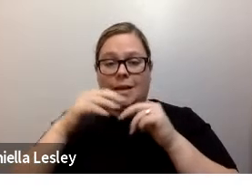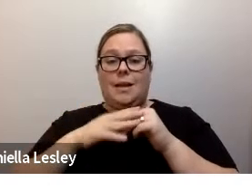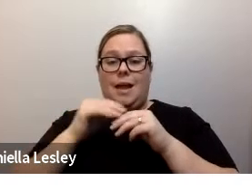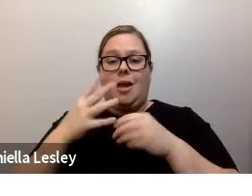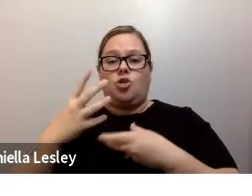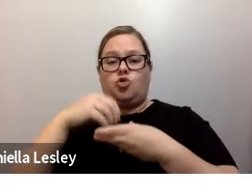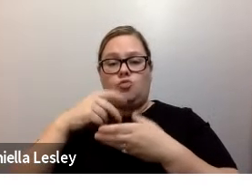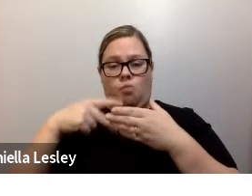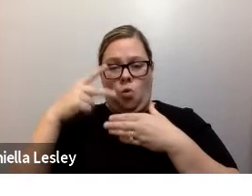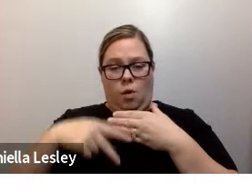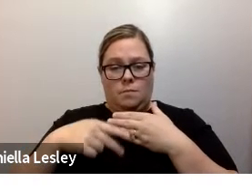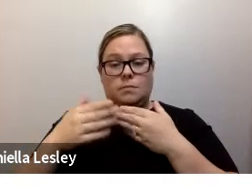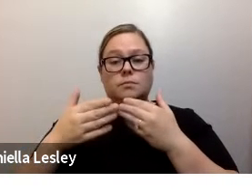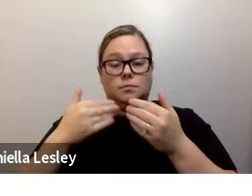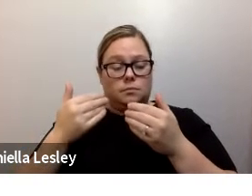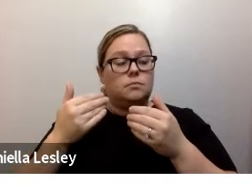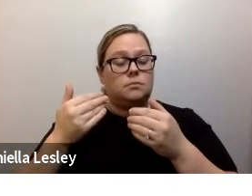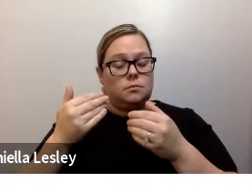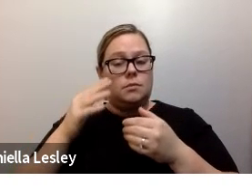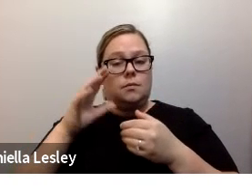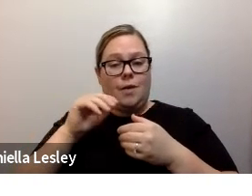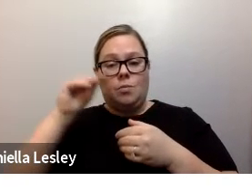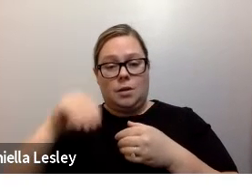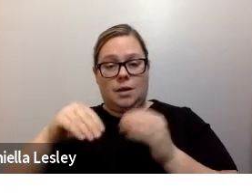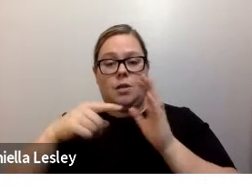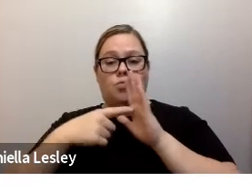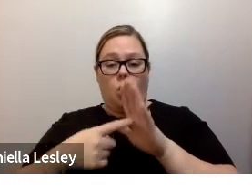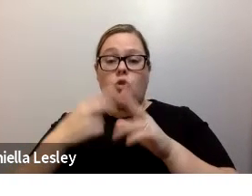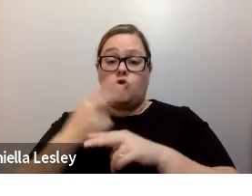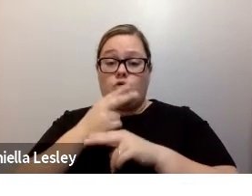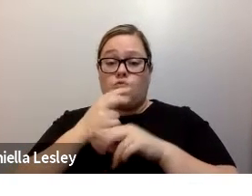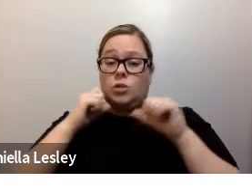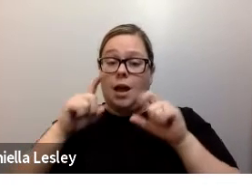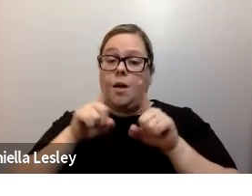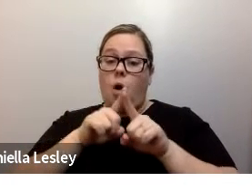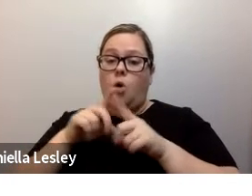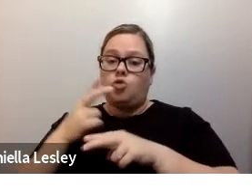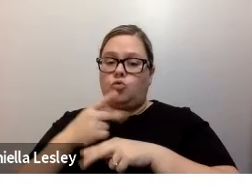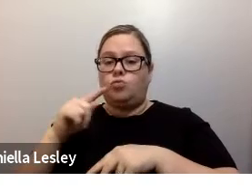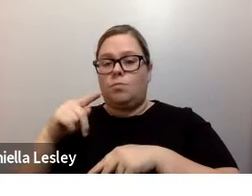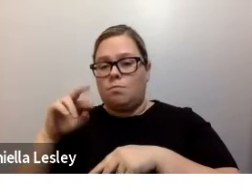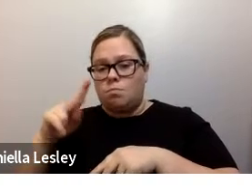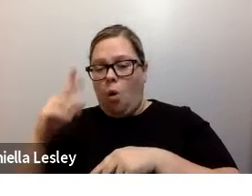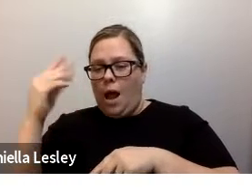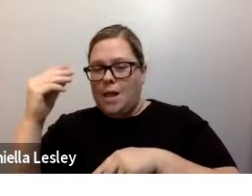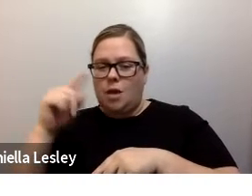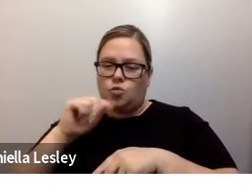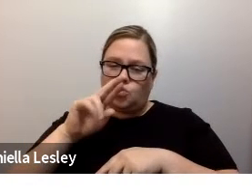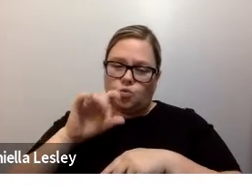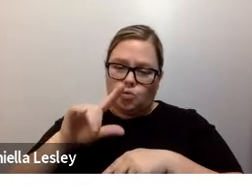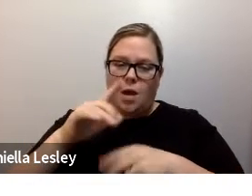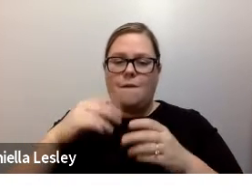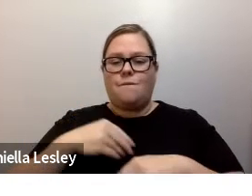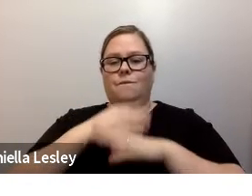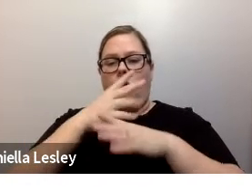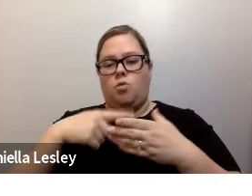half of the participants did report that they use a fitness gym, but that they also use outdoor parks and trails and virtual programs as